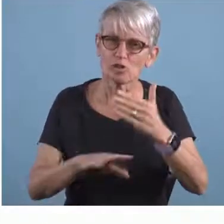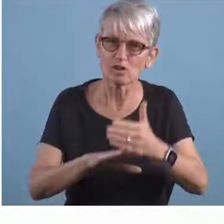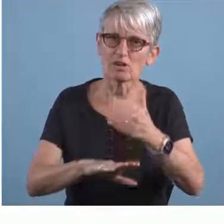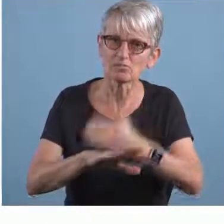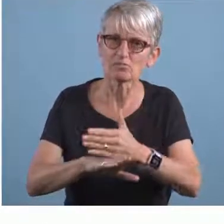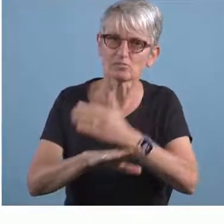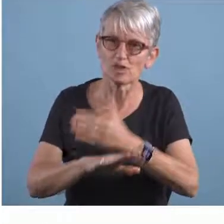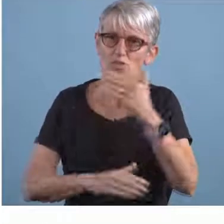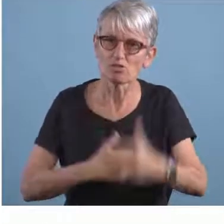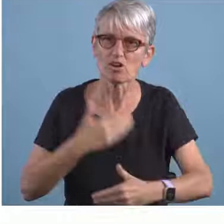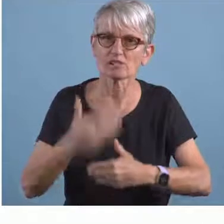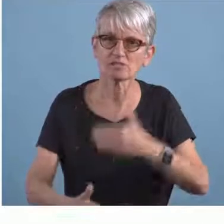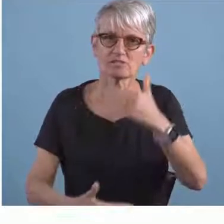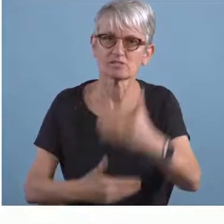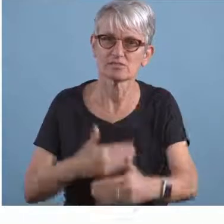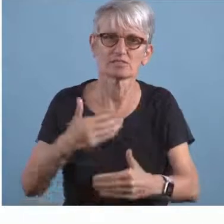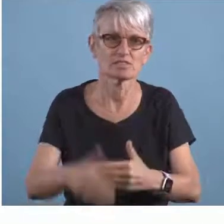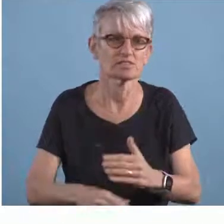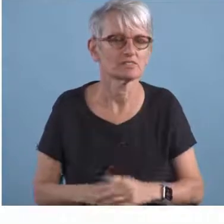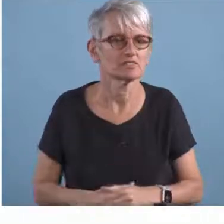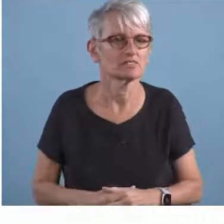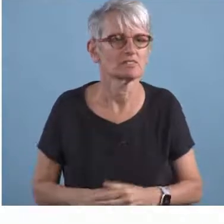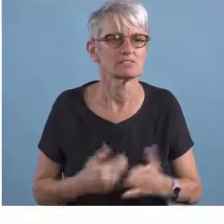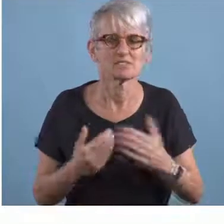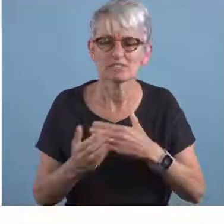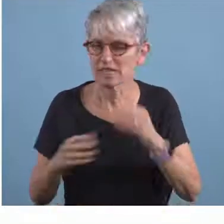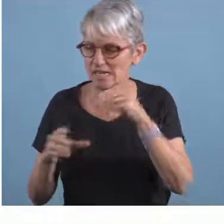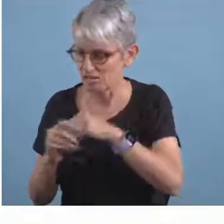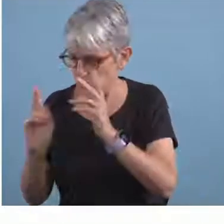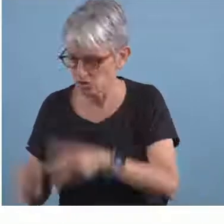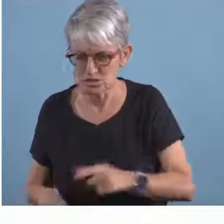progress, whether they were in person therapy or in